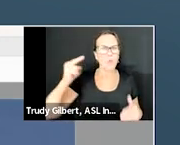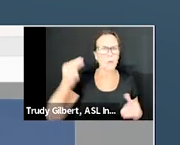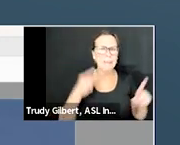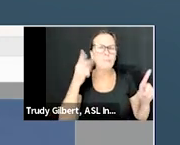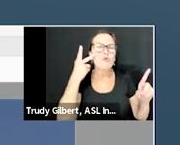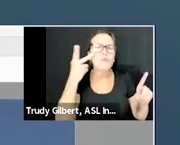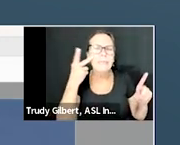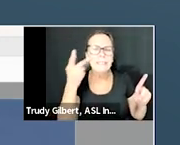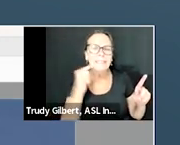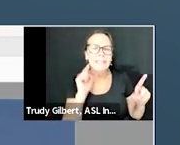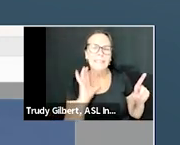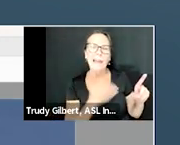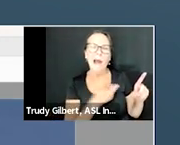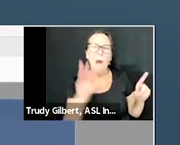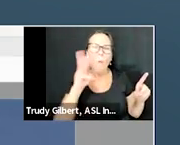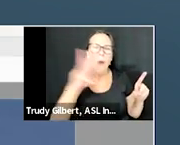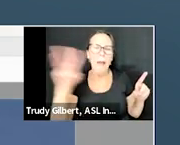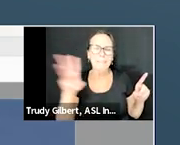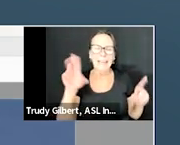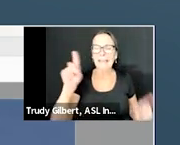there in the first slide. It's